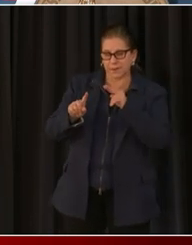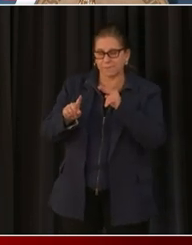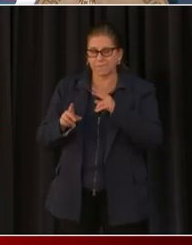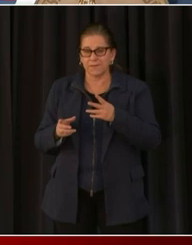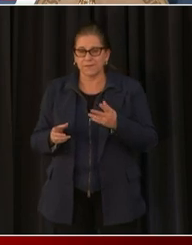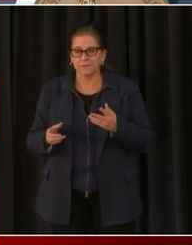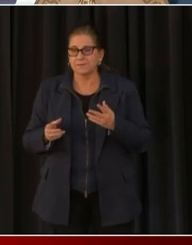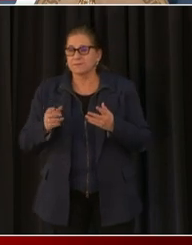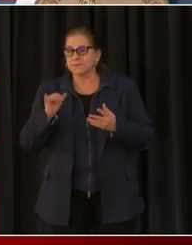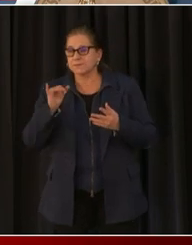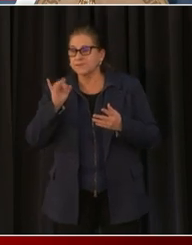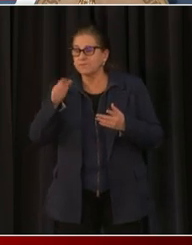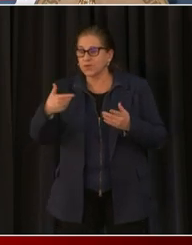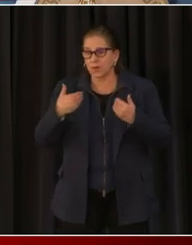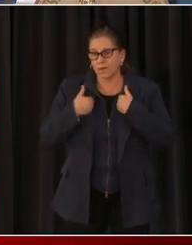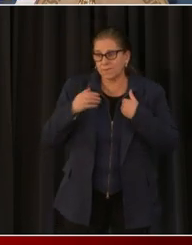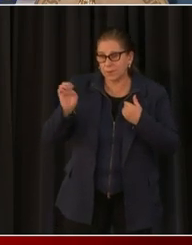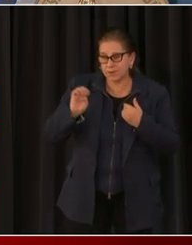homes in case of emergency.